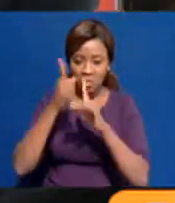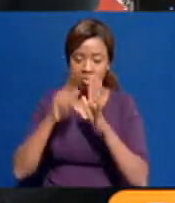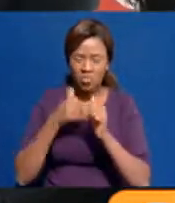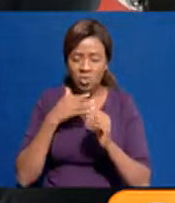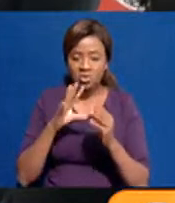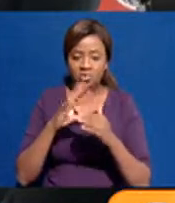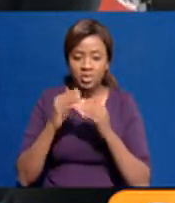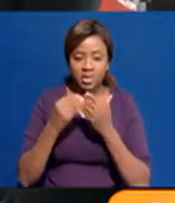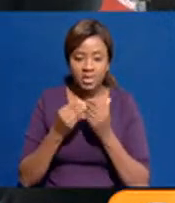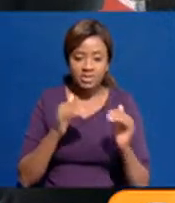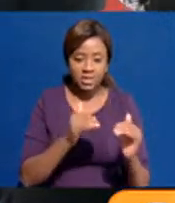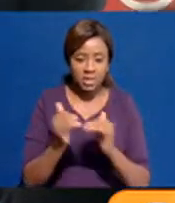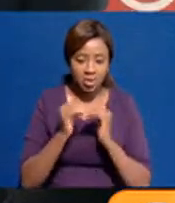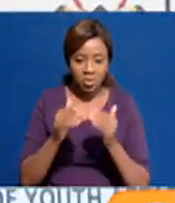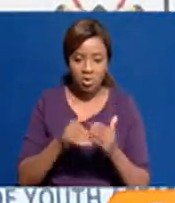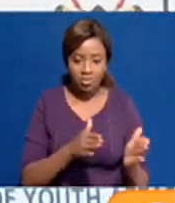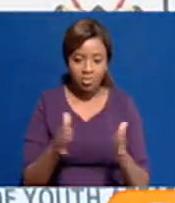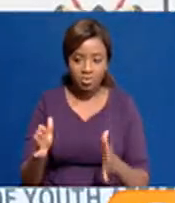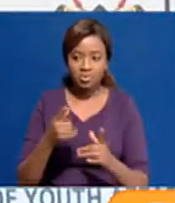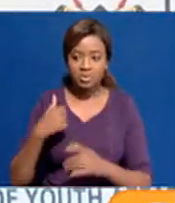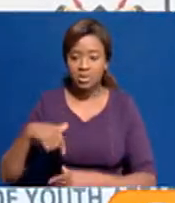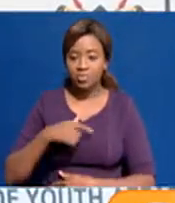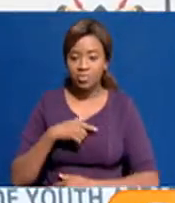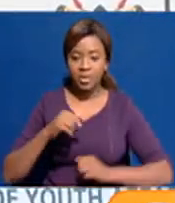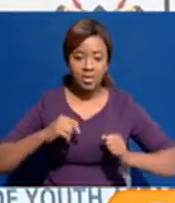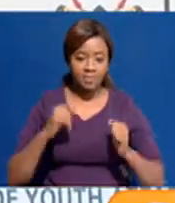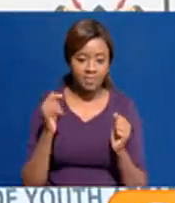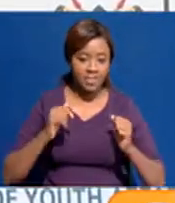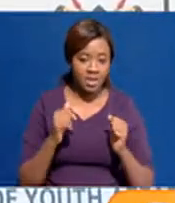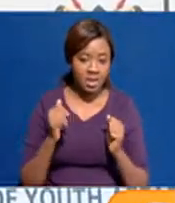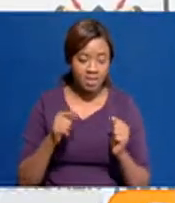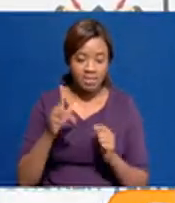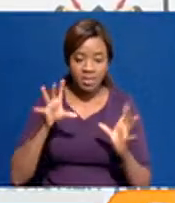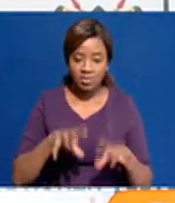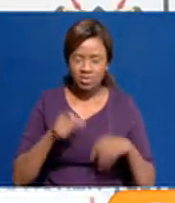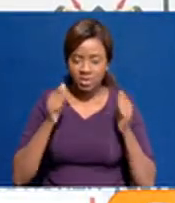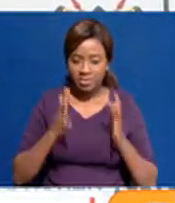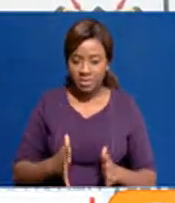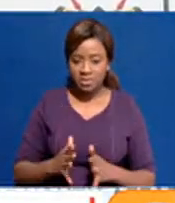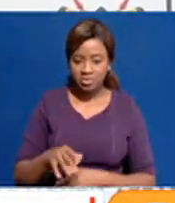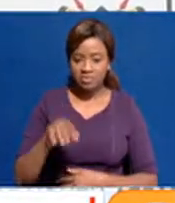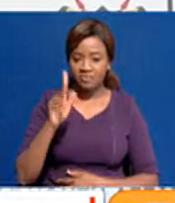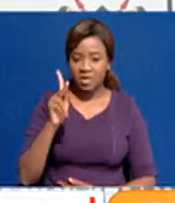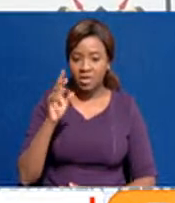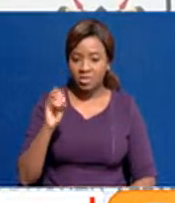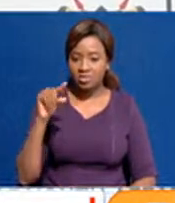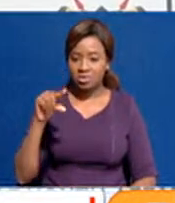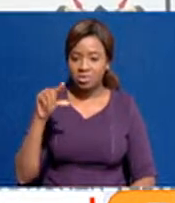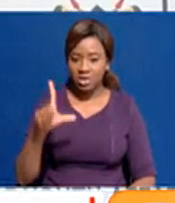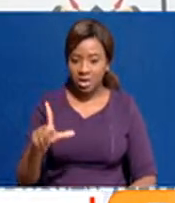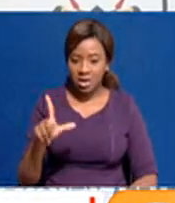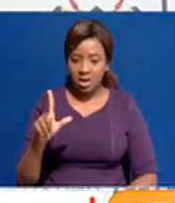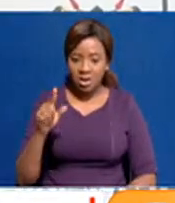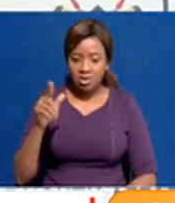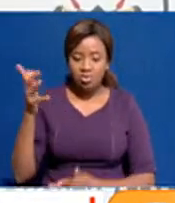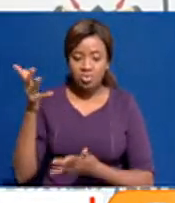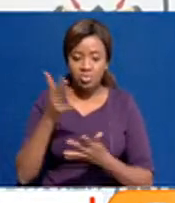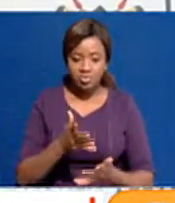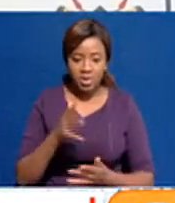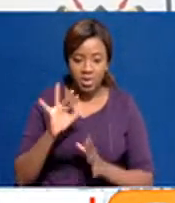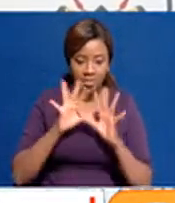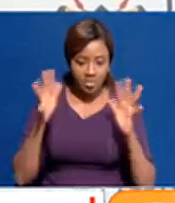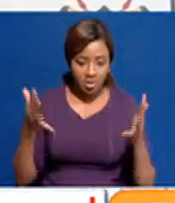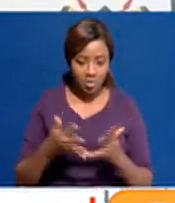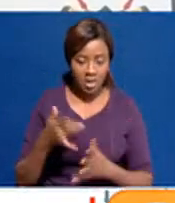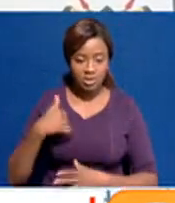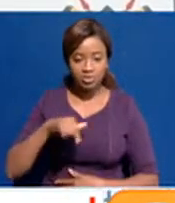women. We are very excited, Chairman of KOGL, for bringing the world to us once